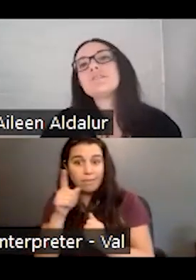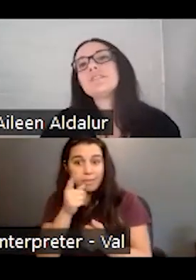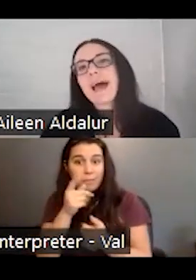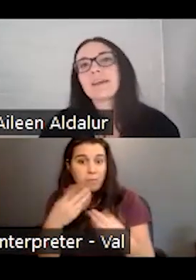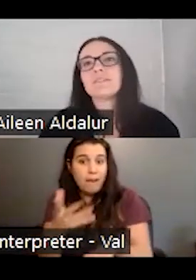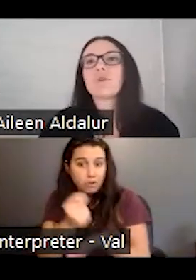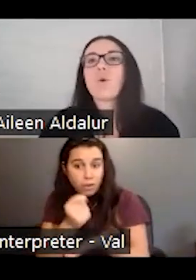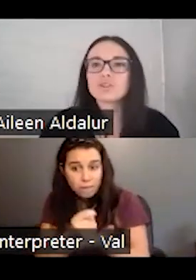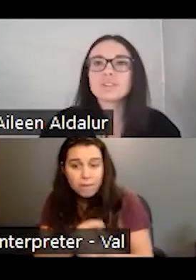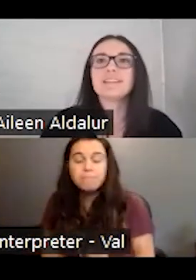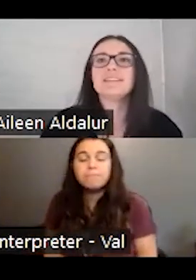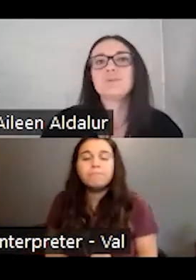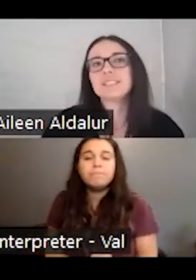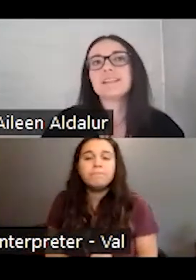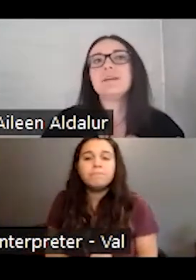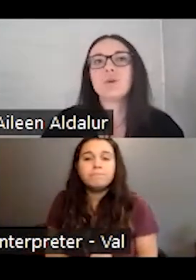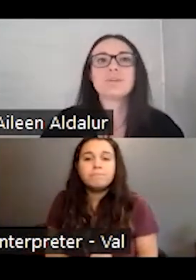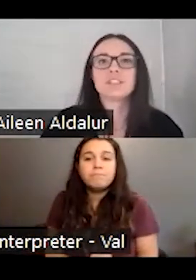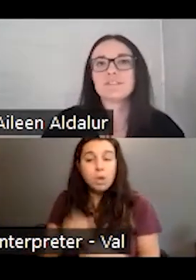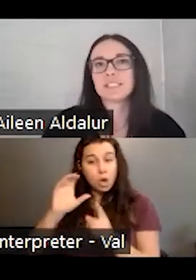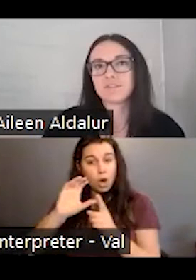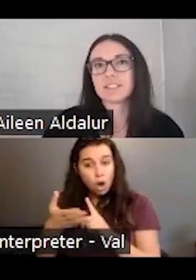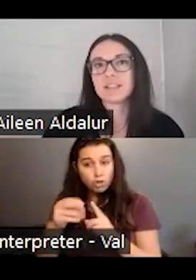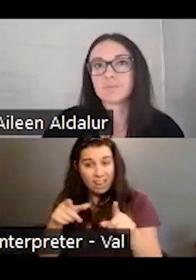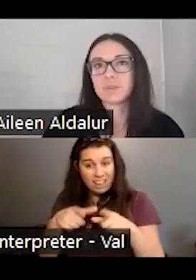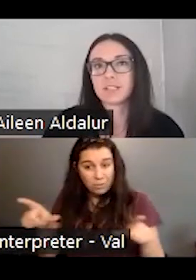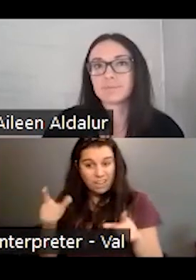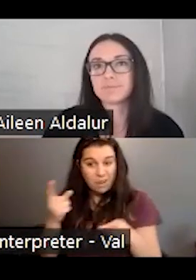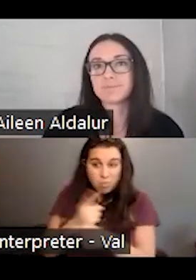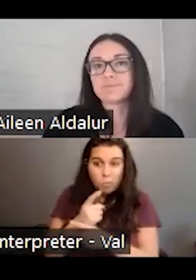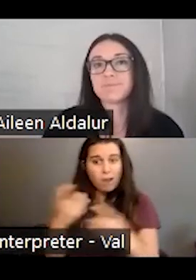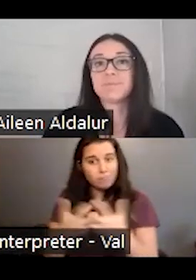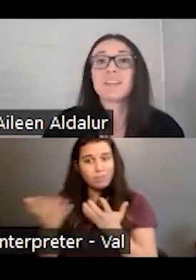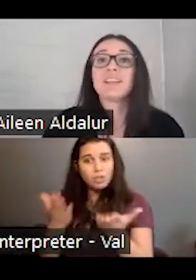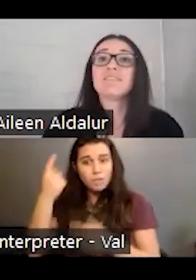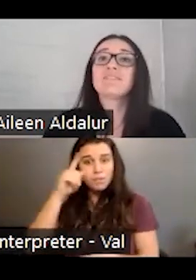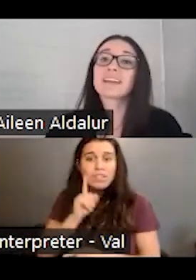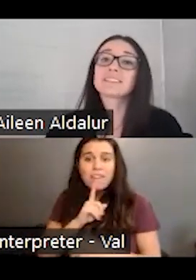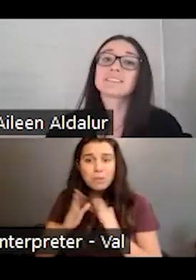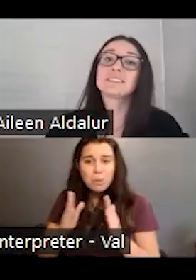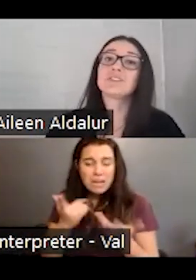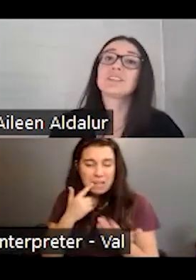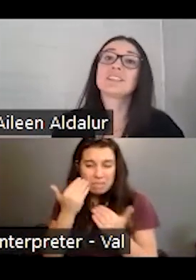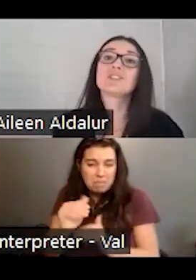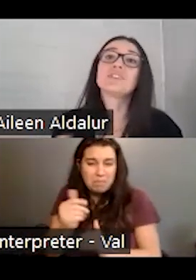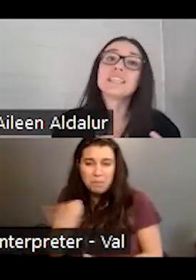a general lack of culturally and linguistically appropriate services for the deaf community. In fact,